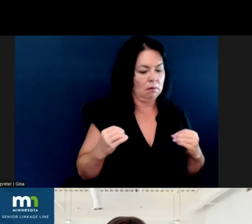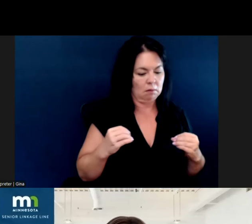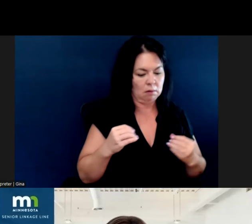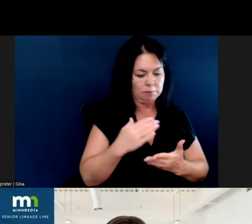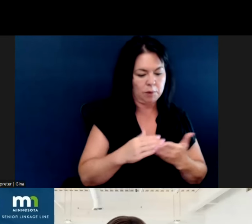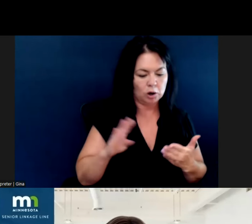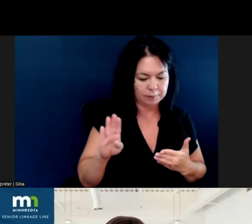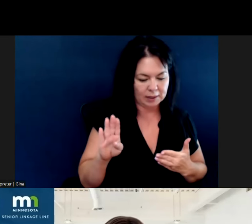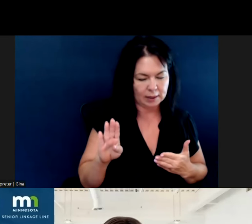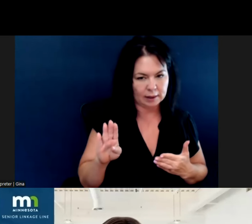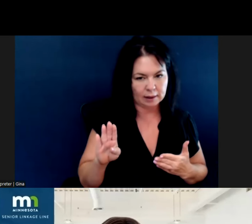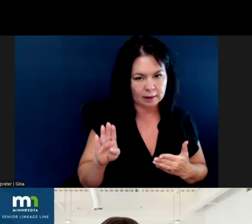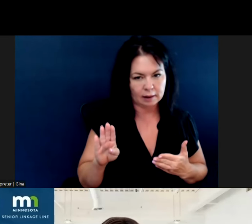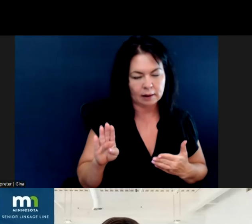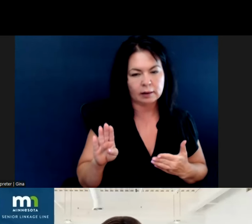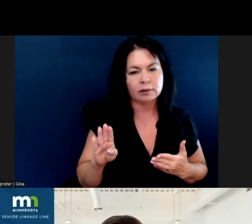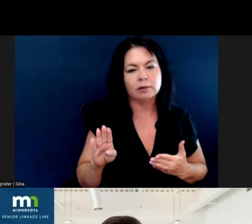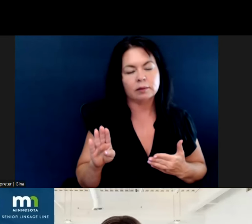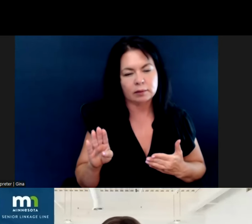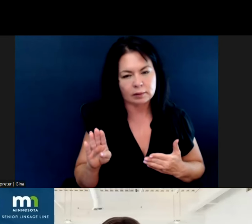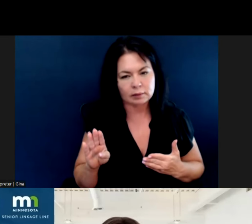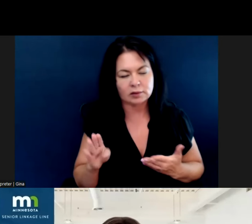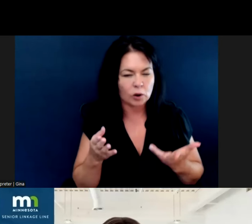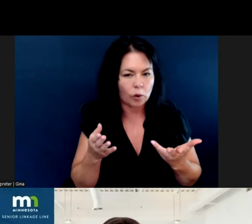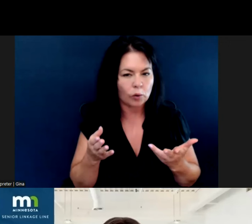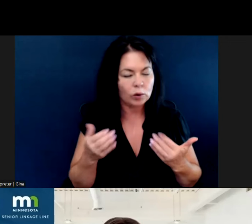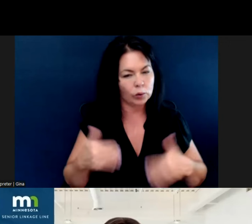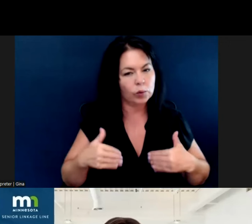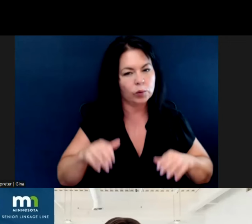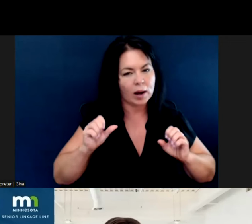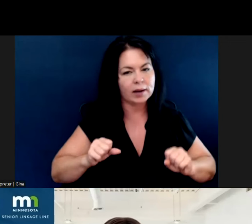so it can be a pretty stiff penalty.